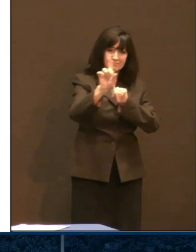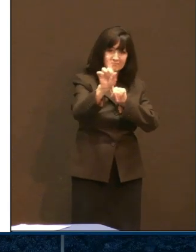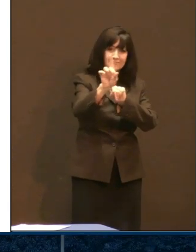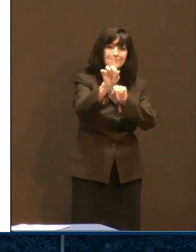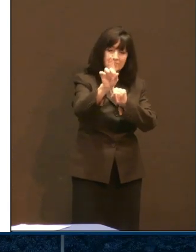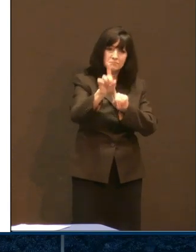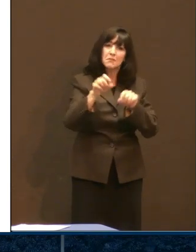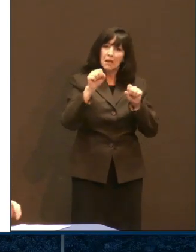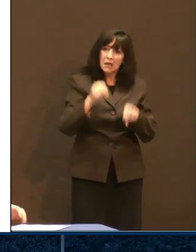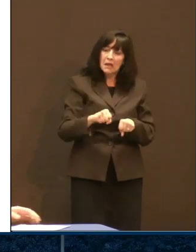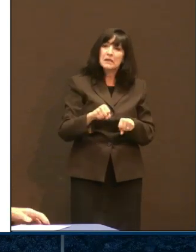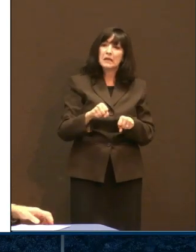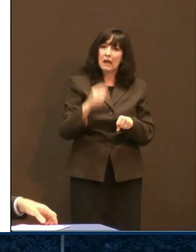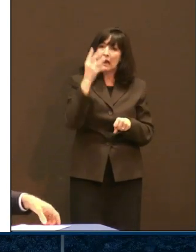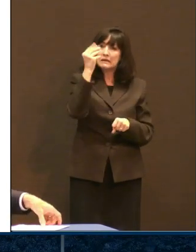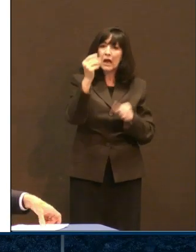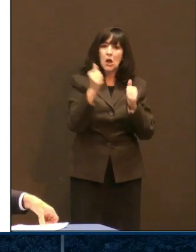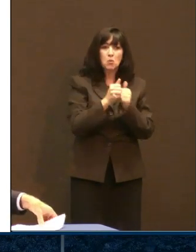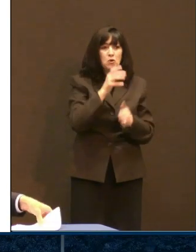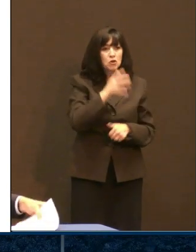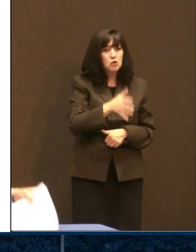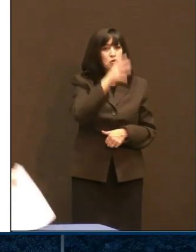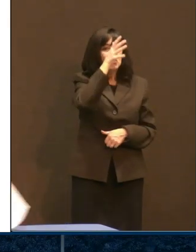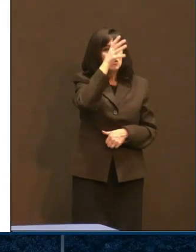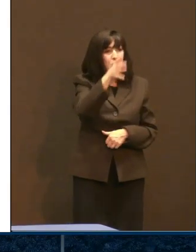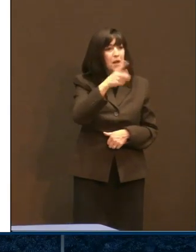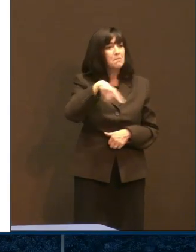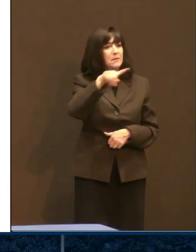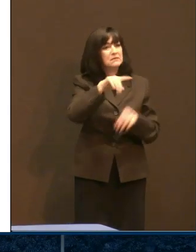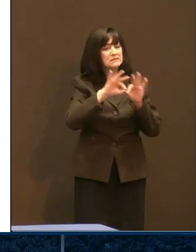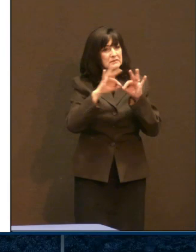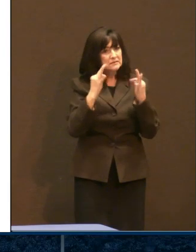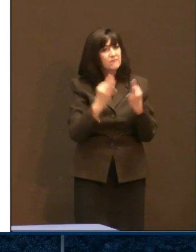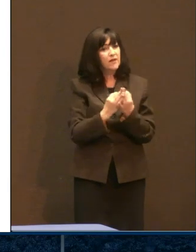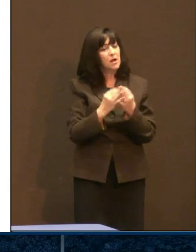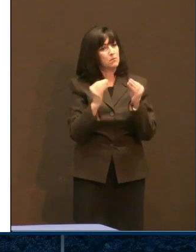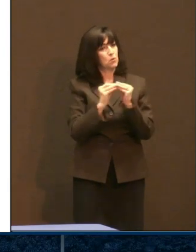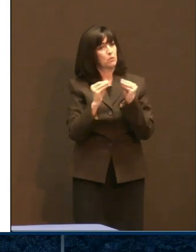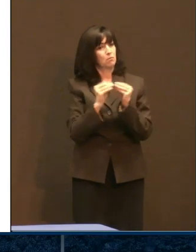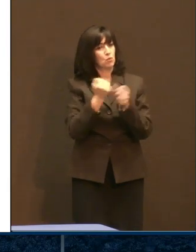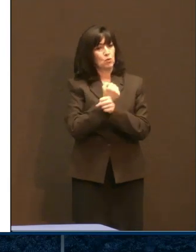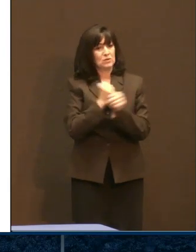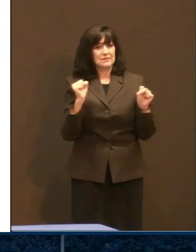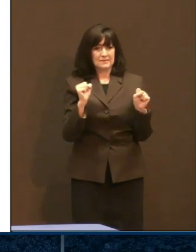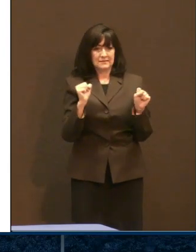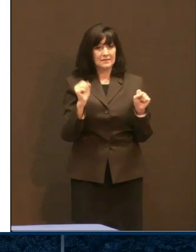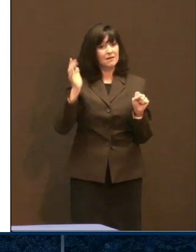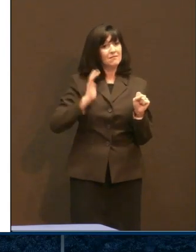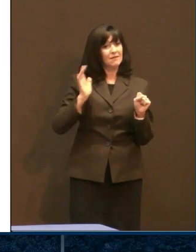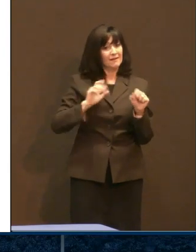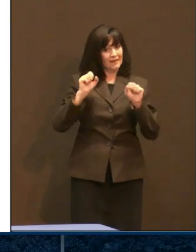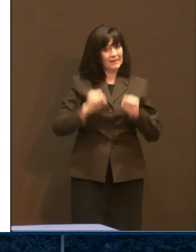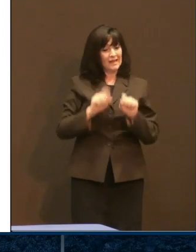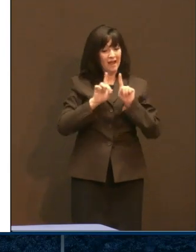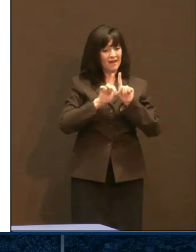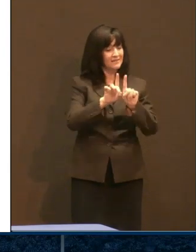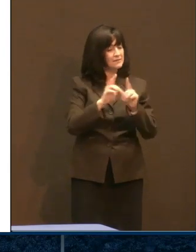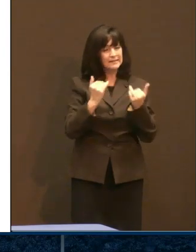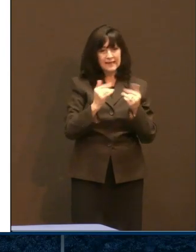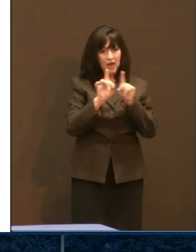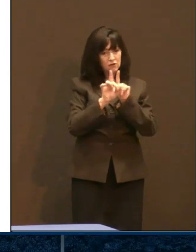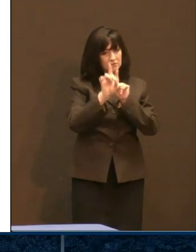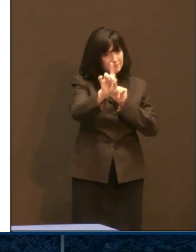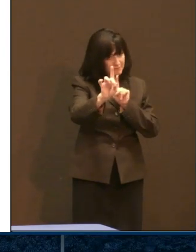do. And again, thank you to the media for being here so that we can give you an update and get the